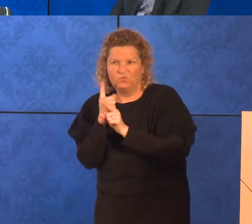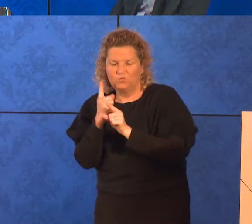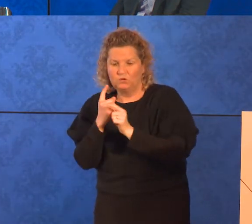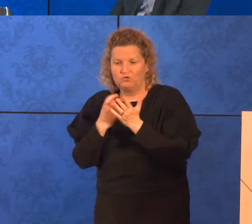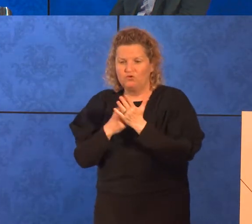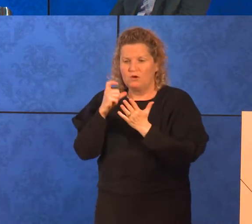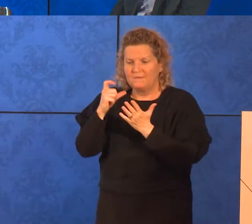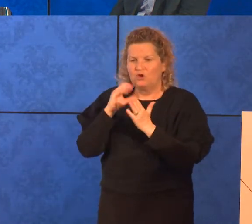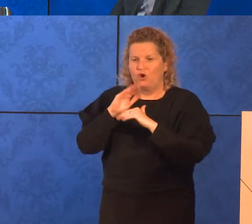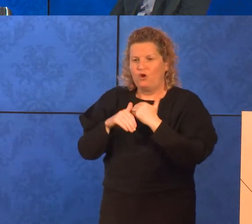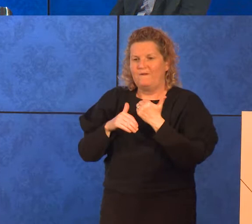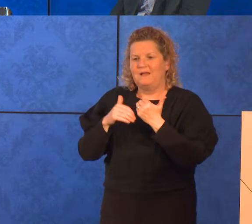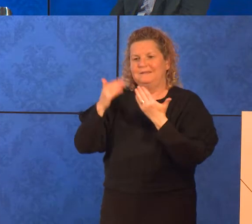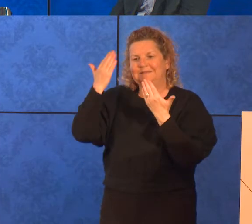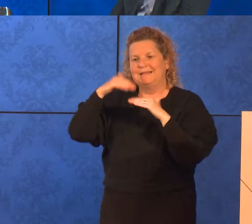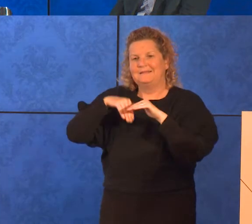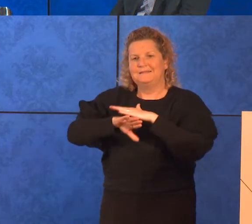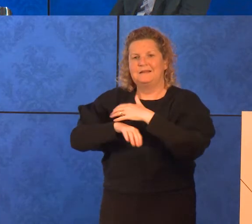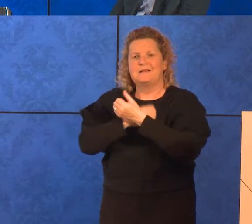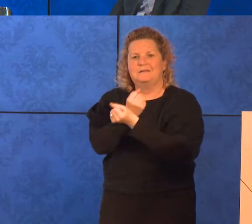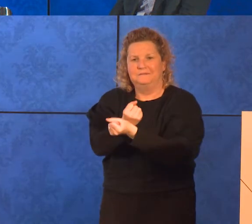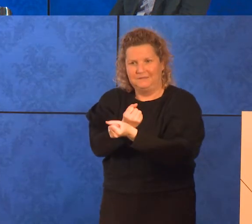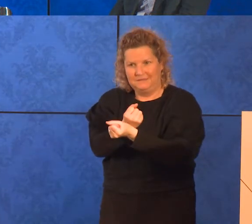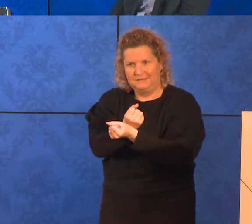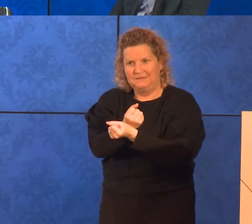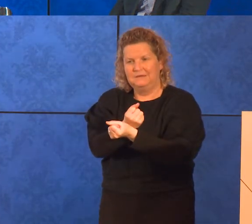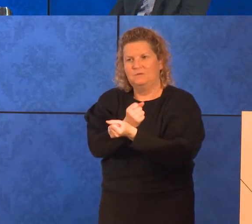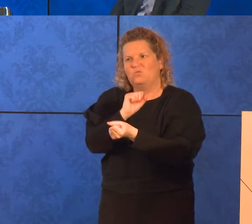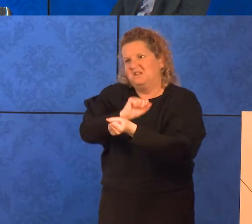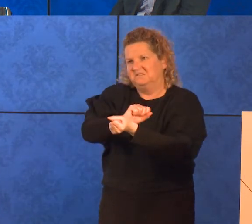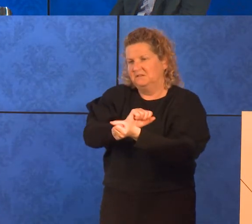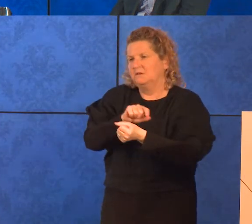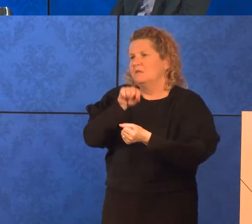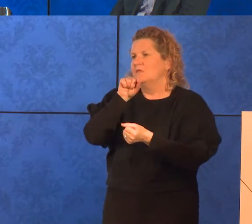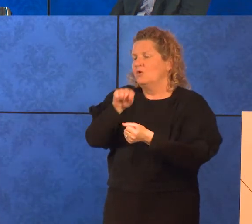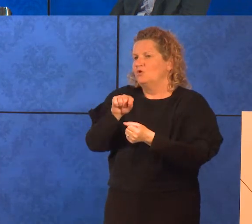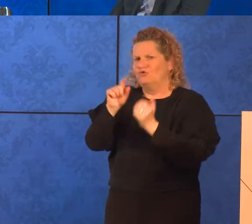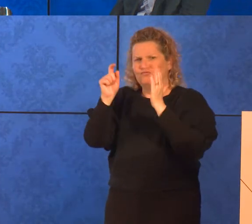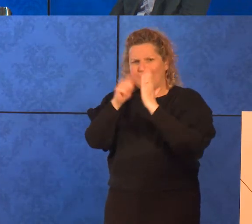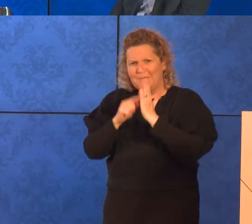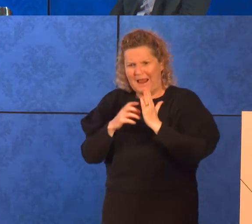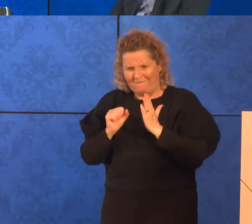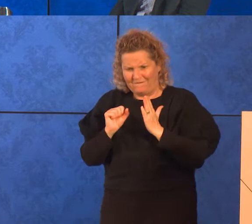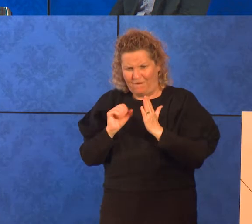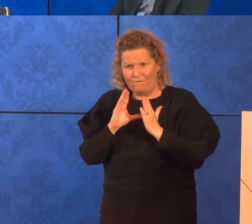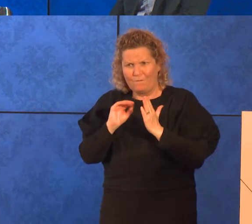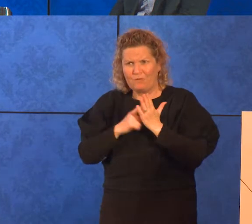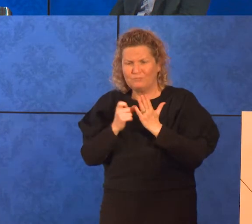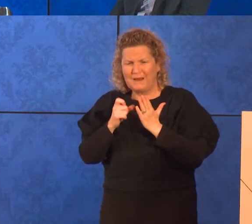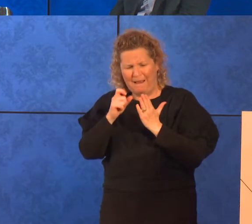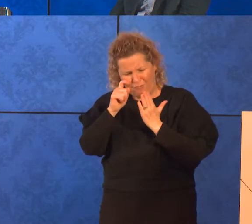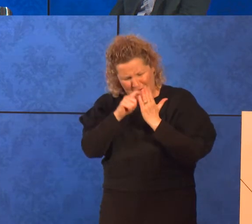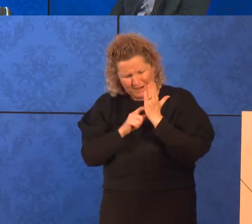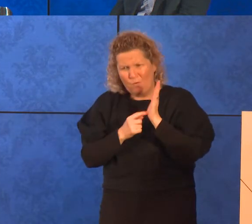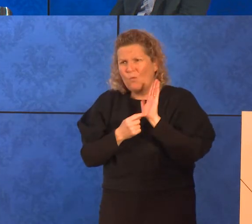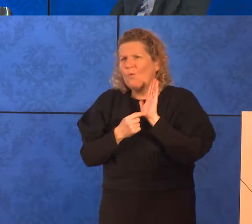into deaths in custody, I think there were fantastic recommendations in that Royal Commission as well, and in many